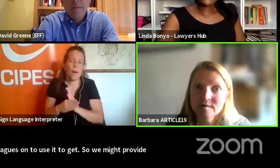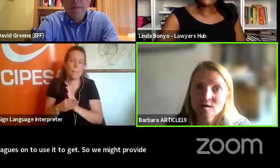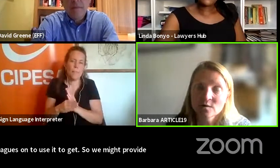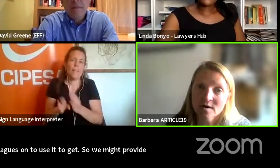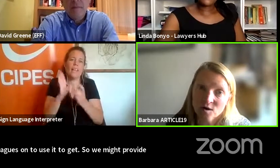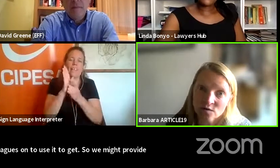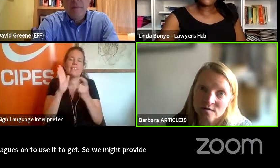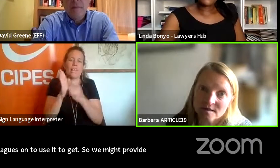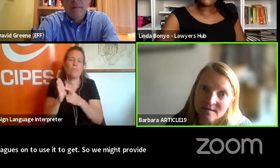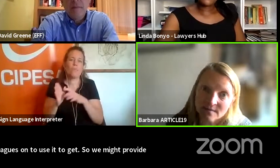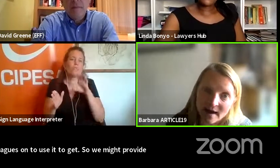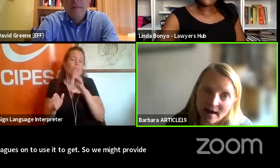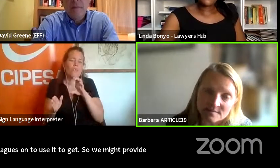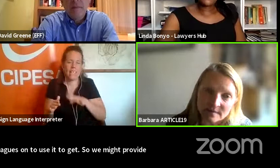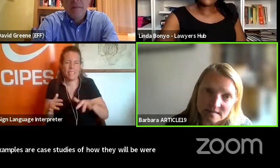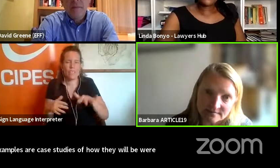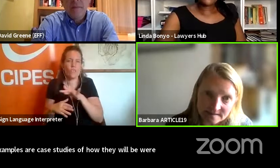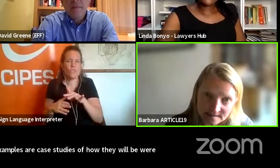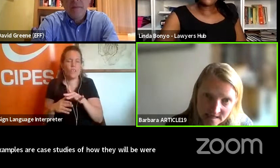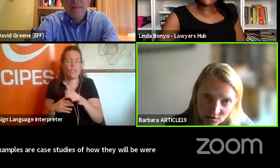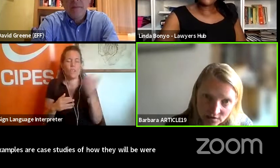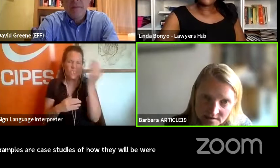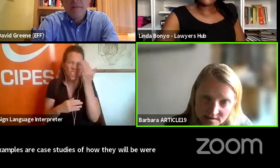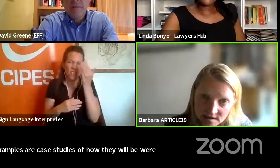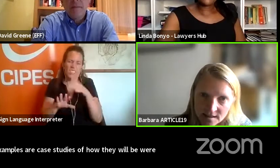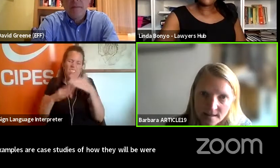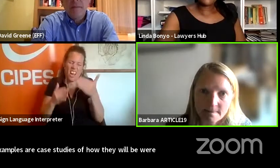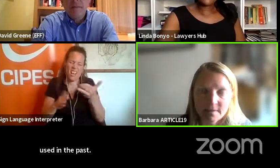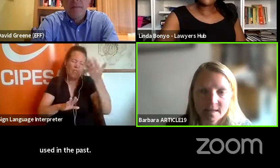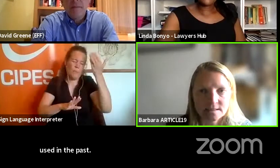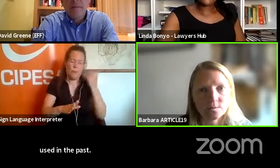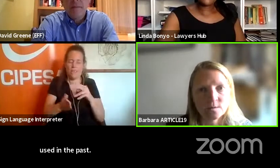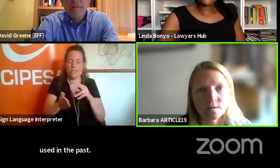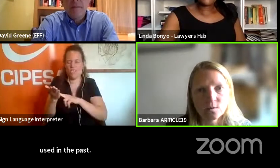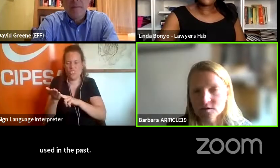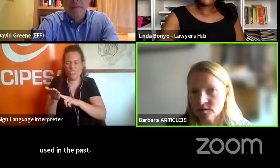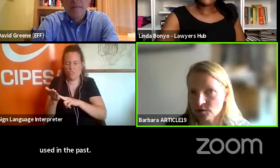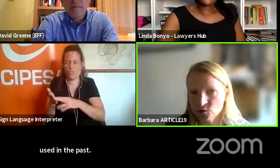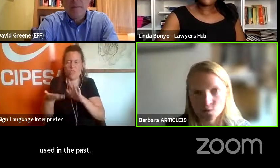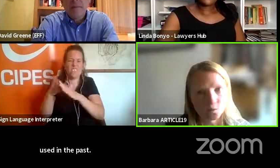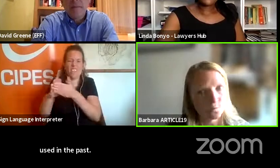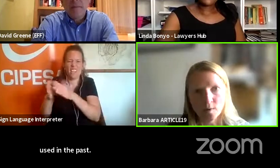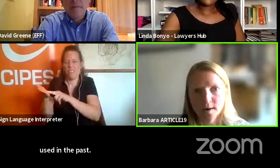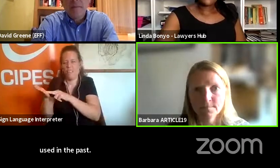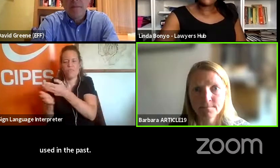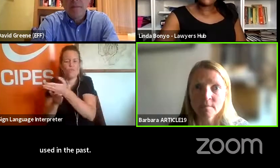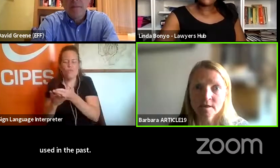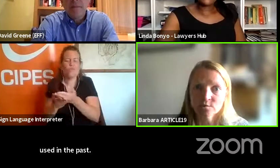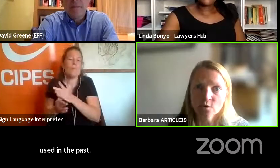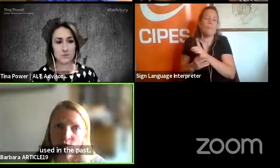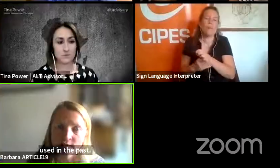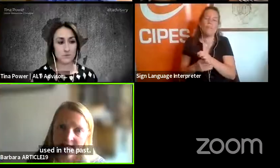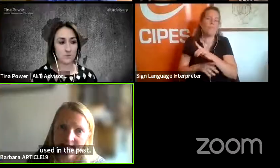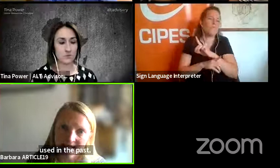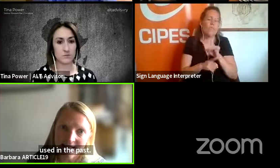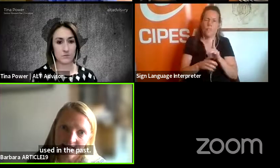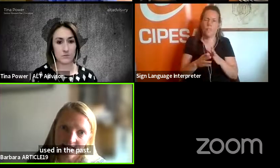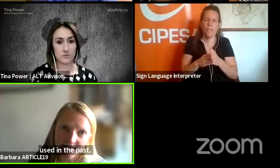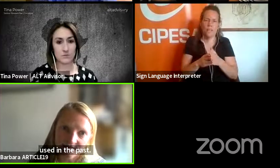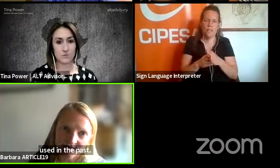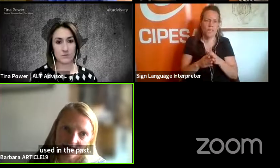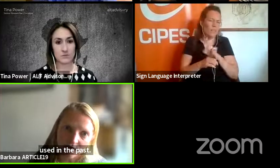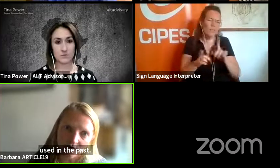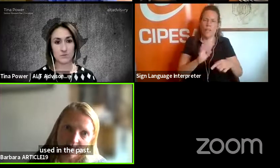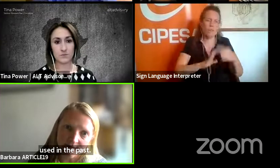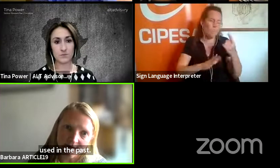they were used in the past by different stakeholders, but we won't do much more than that in